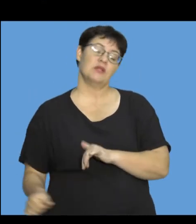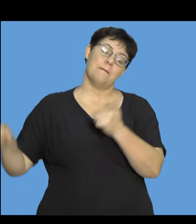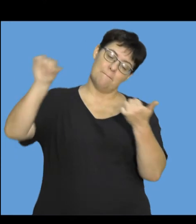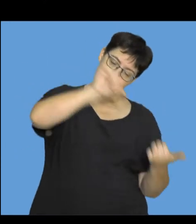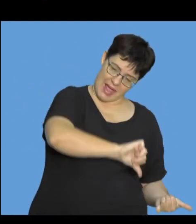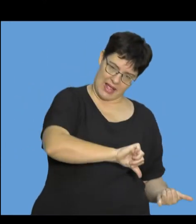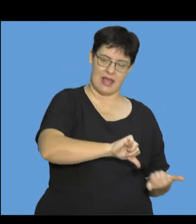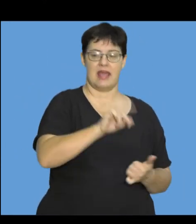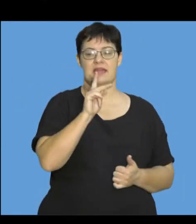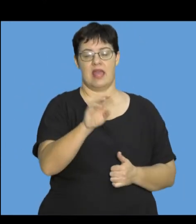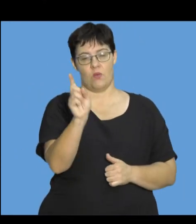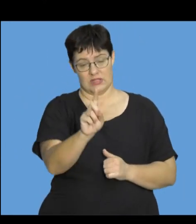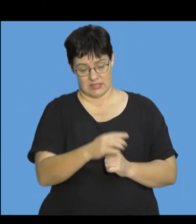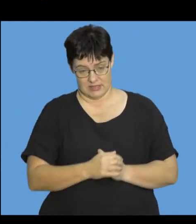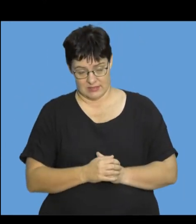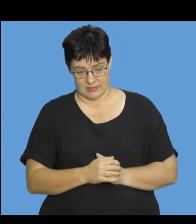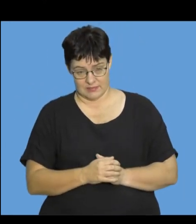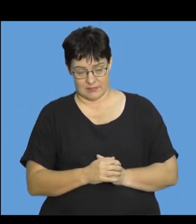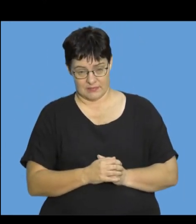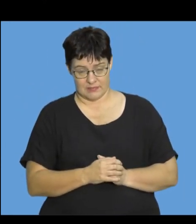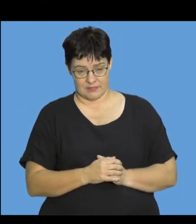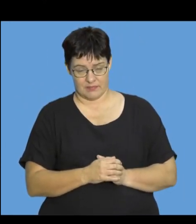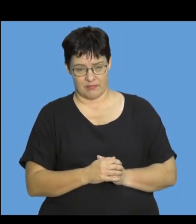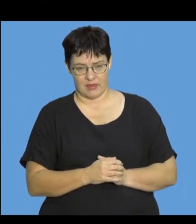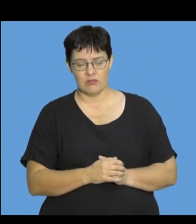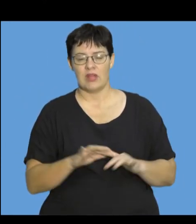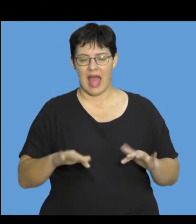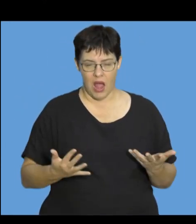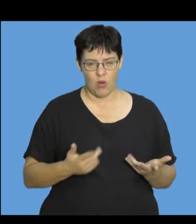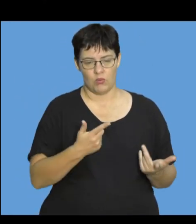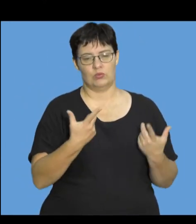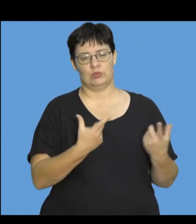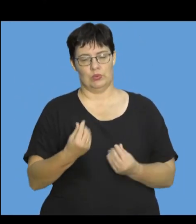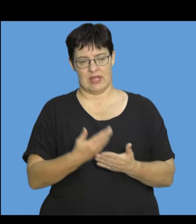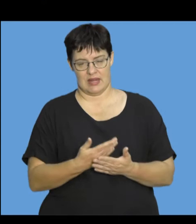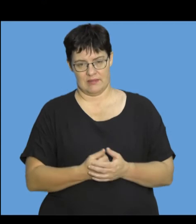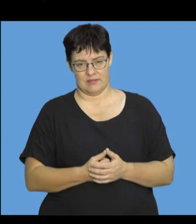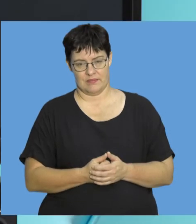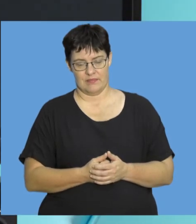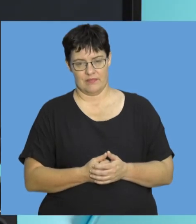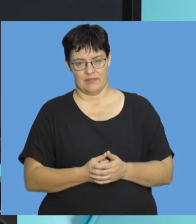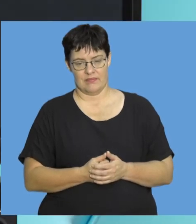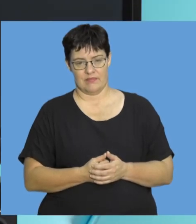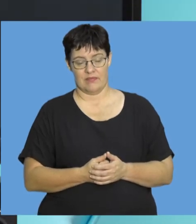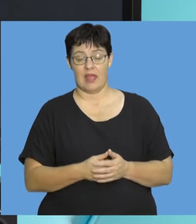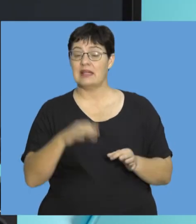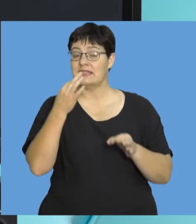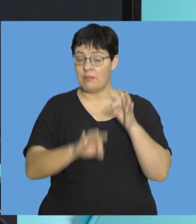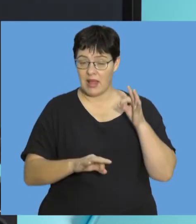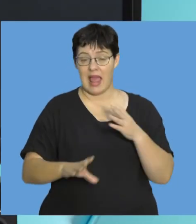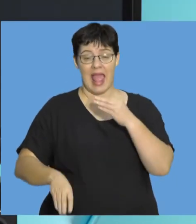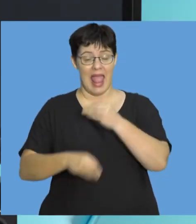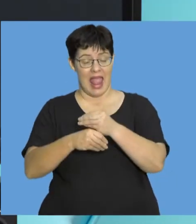You always substitute what k was initially, right? So that's one of the ways you can do this. So